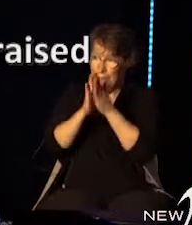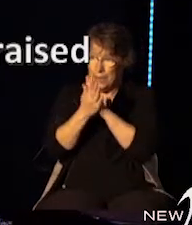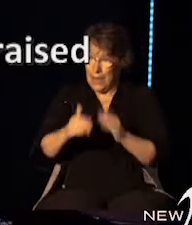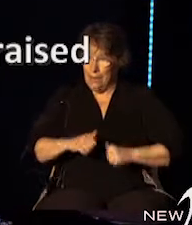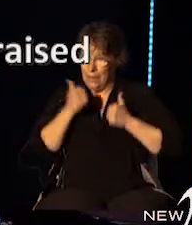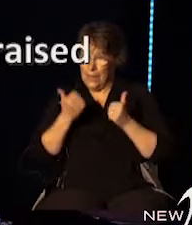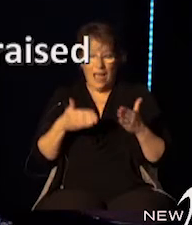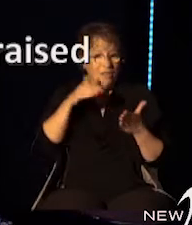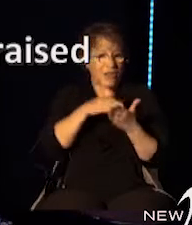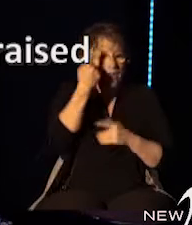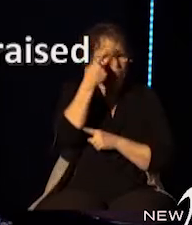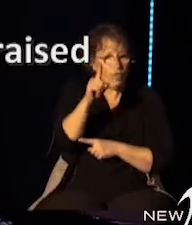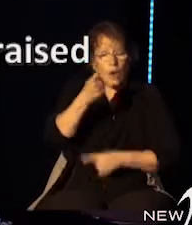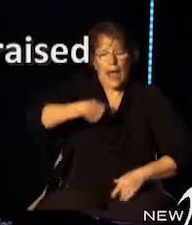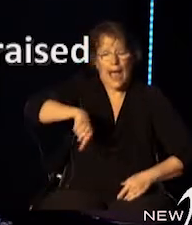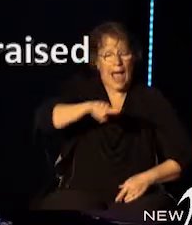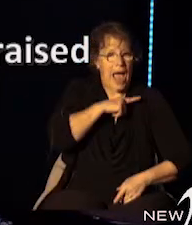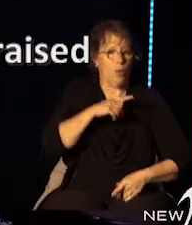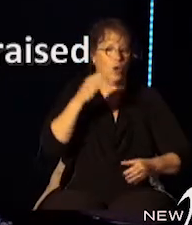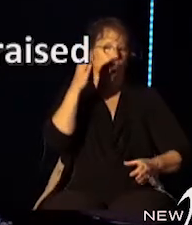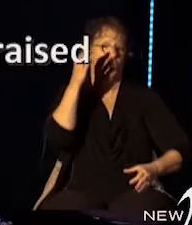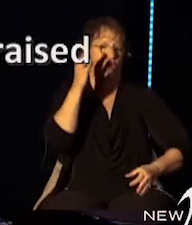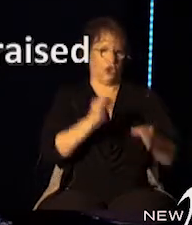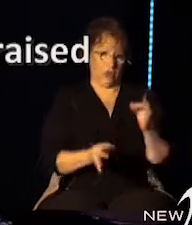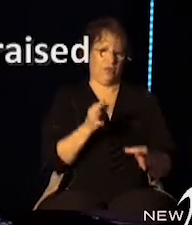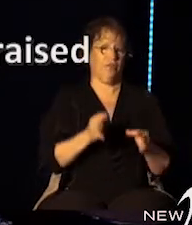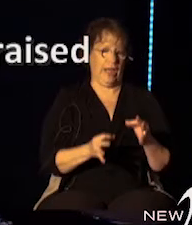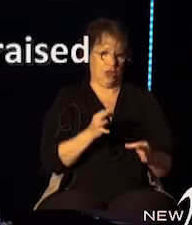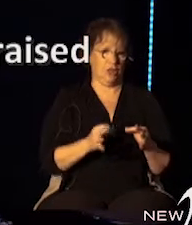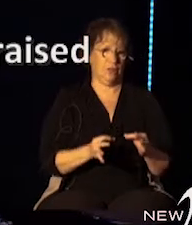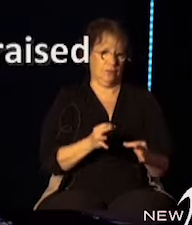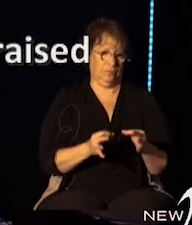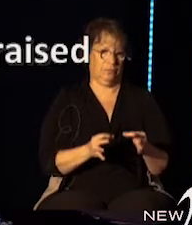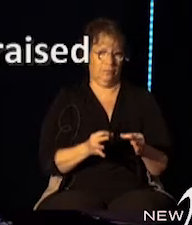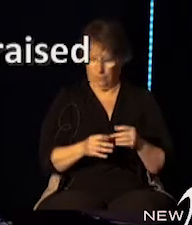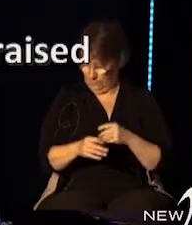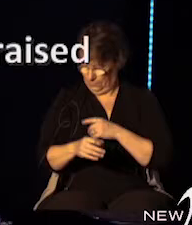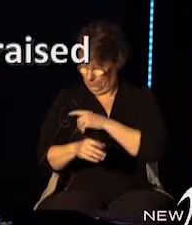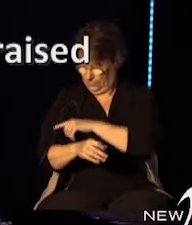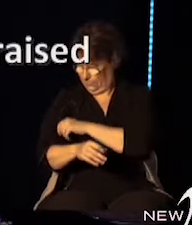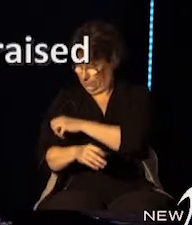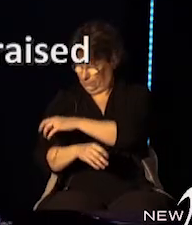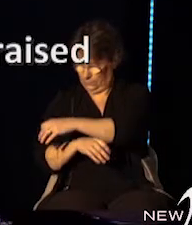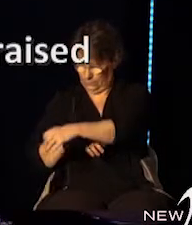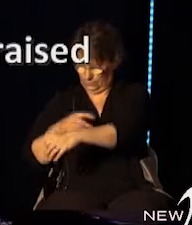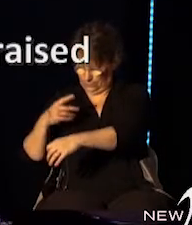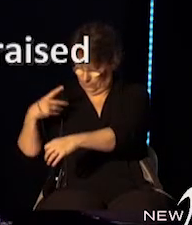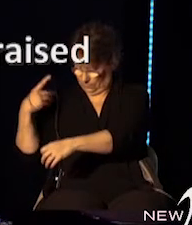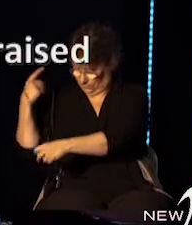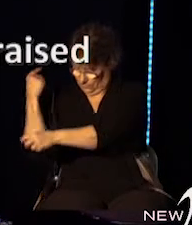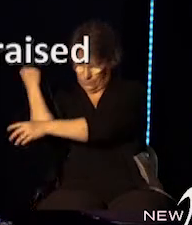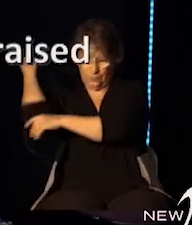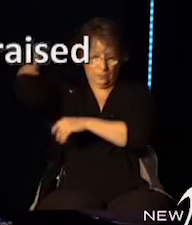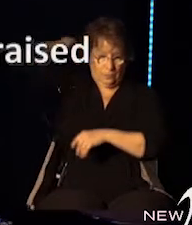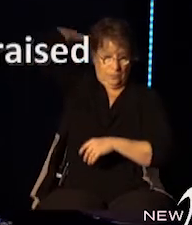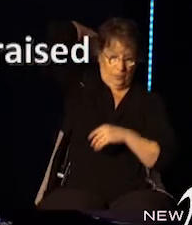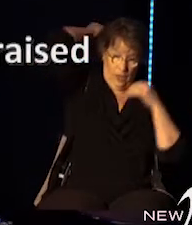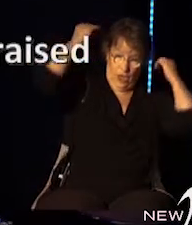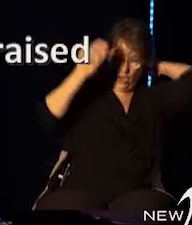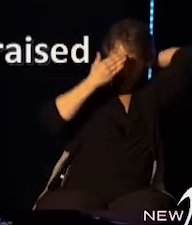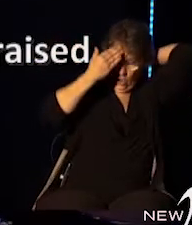our justification. Hello, praise God. You know what this means? Yeah, so you know what this